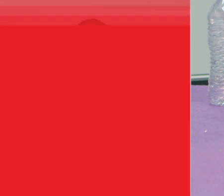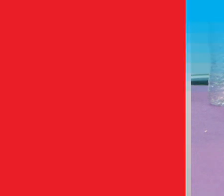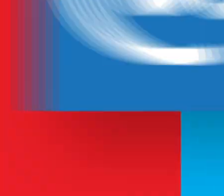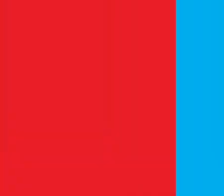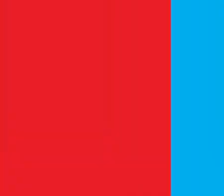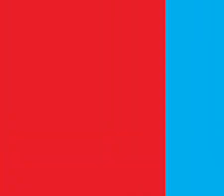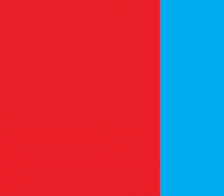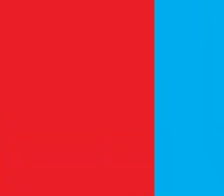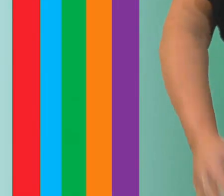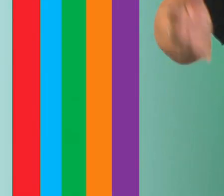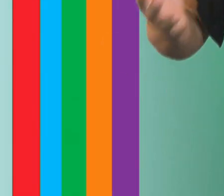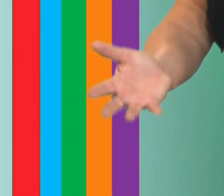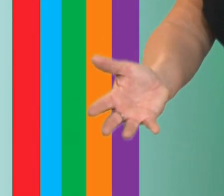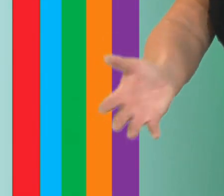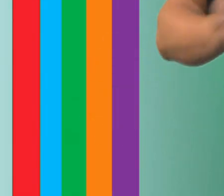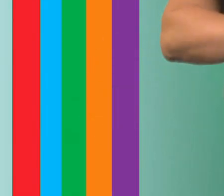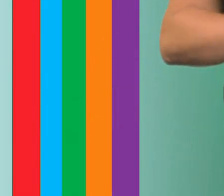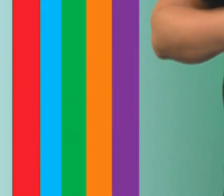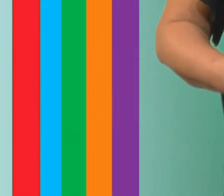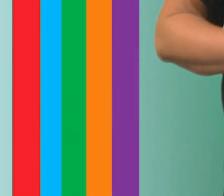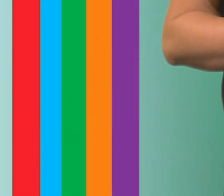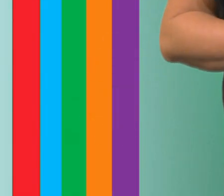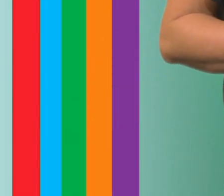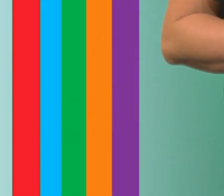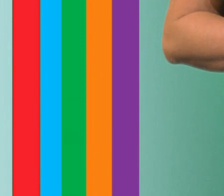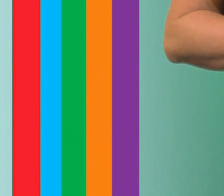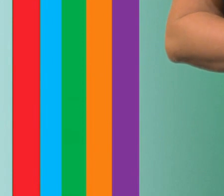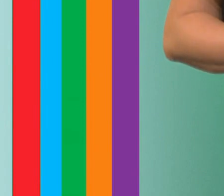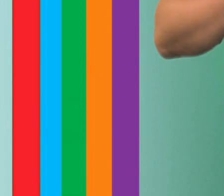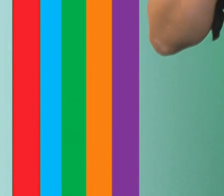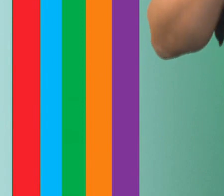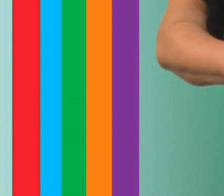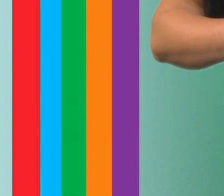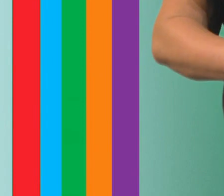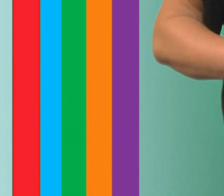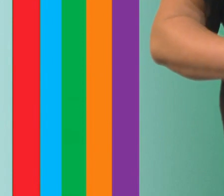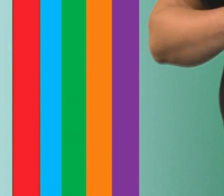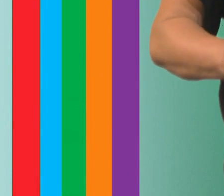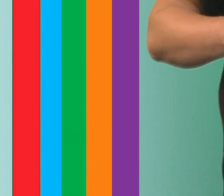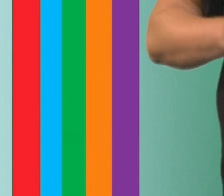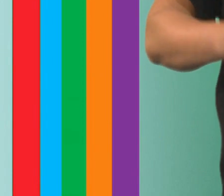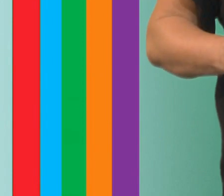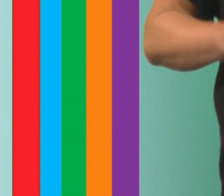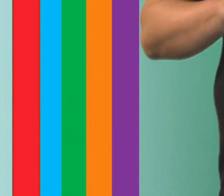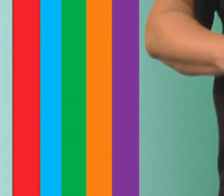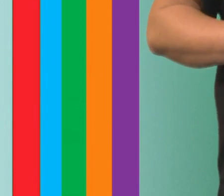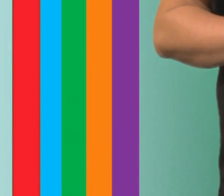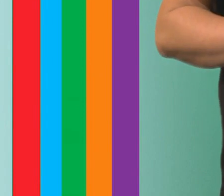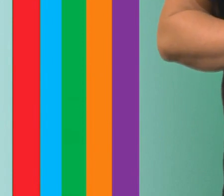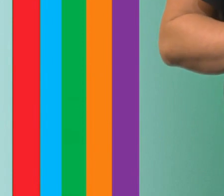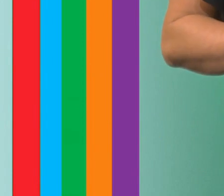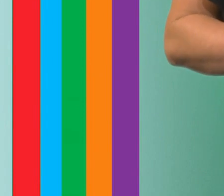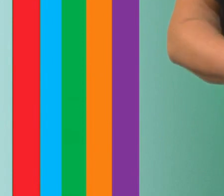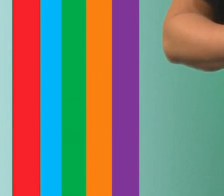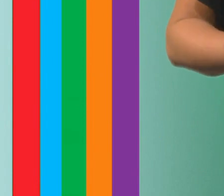time. Great idea. I think that's a really worthwhile exercise to pay close attention to how much rubbish your